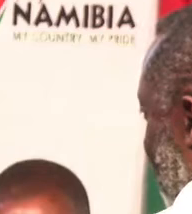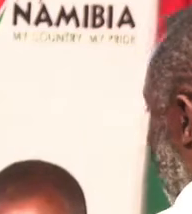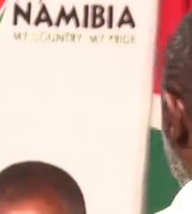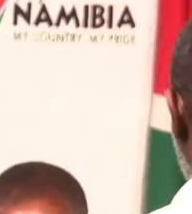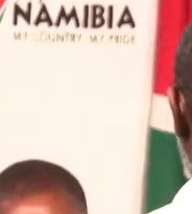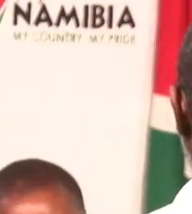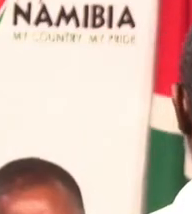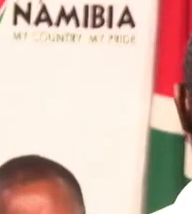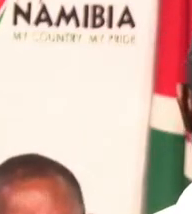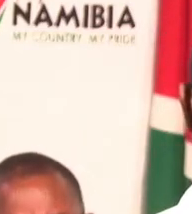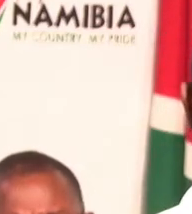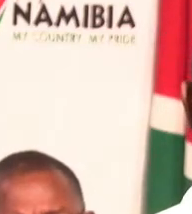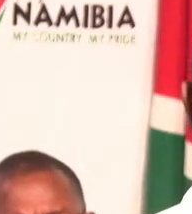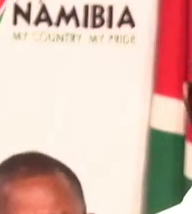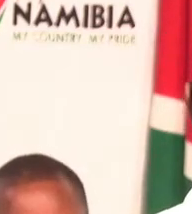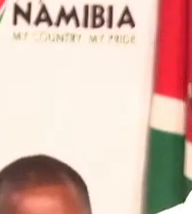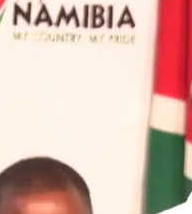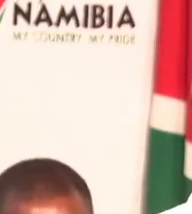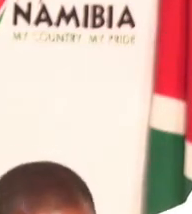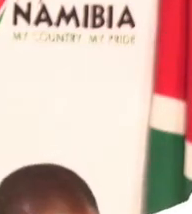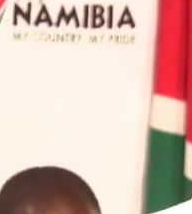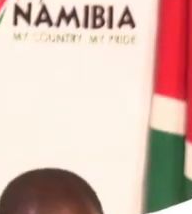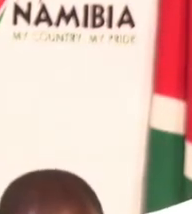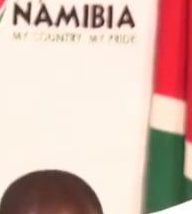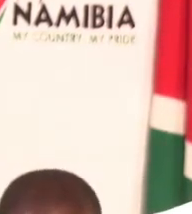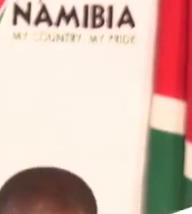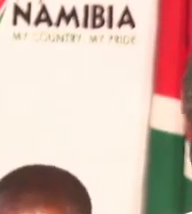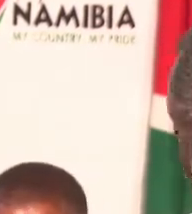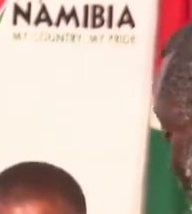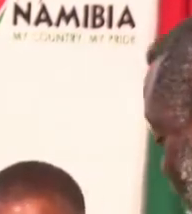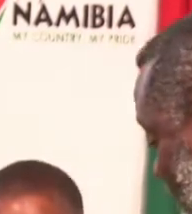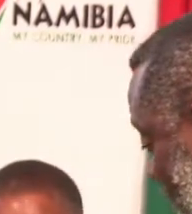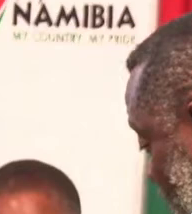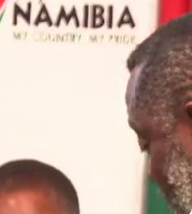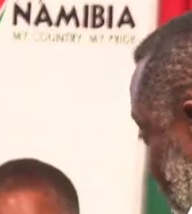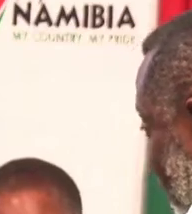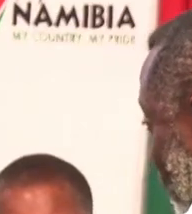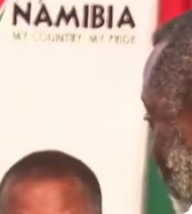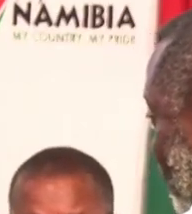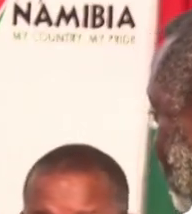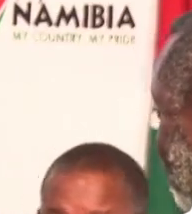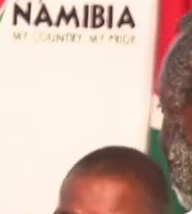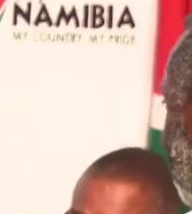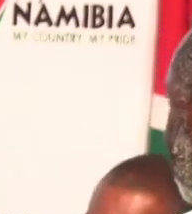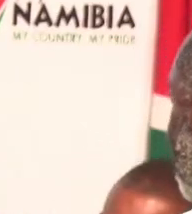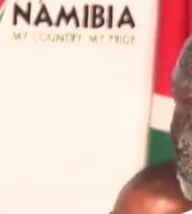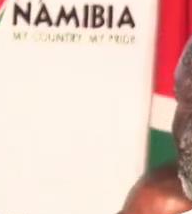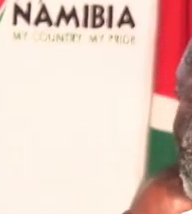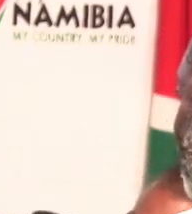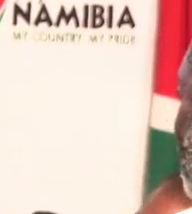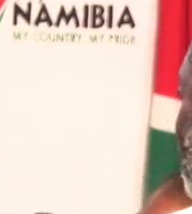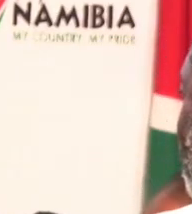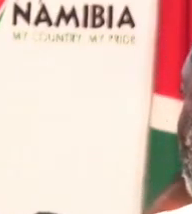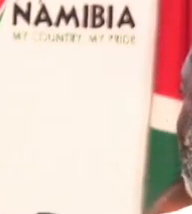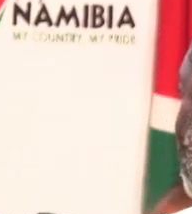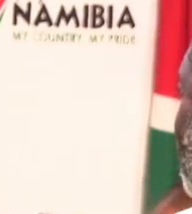Thank you very much. That concludes the afternoon session with Mr. Nangombe and Mbeli from the Ministry of Health, who spoke about